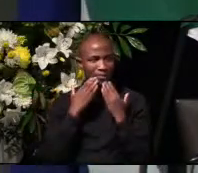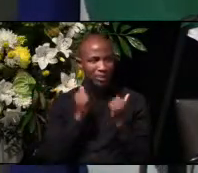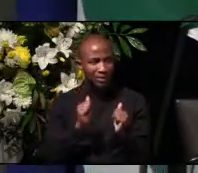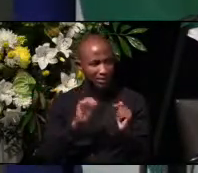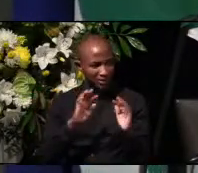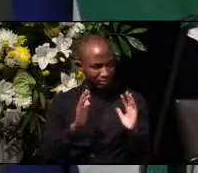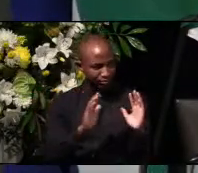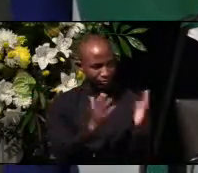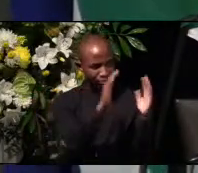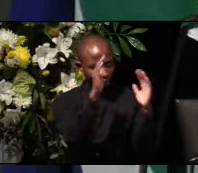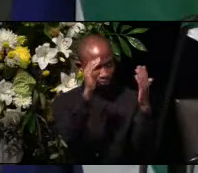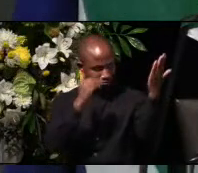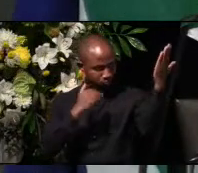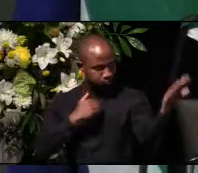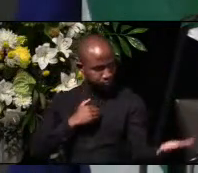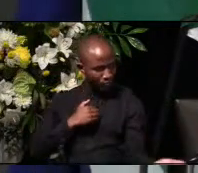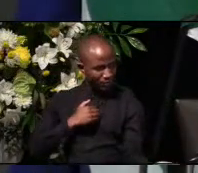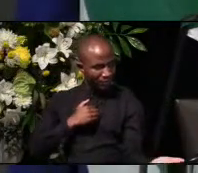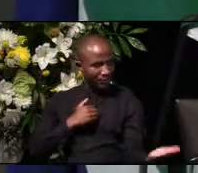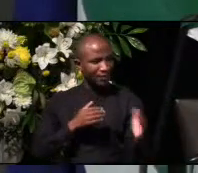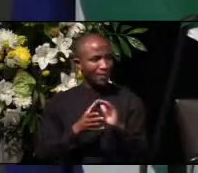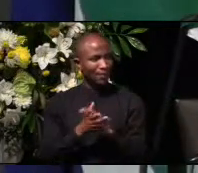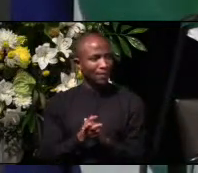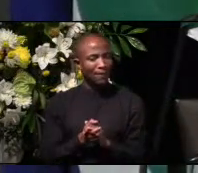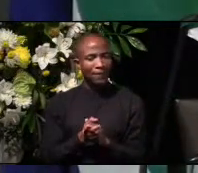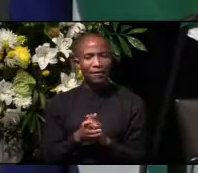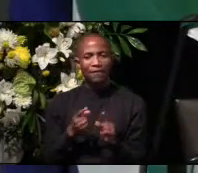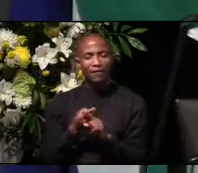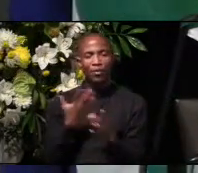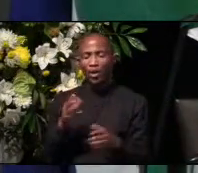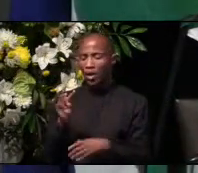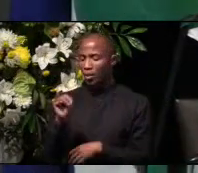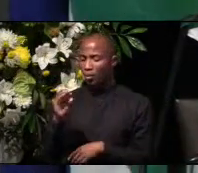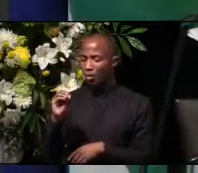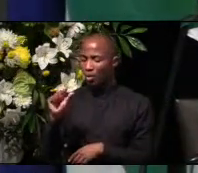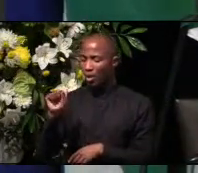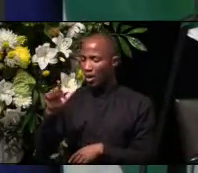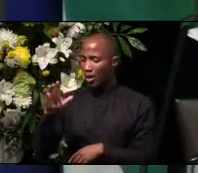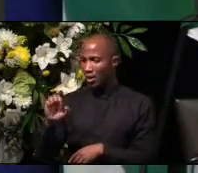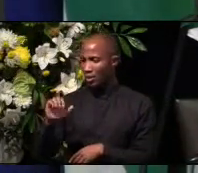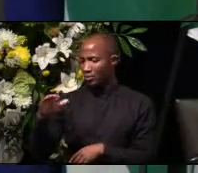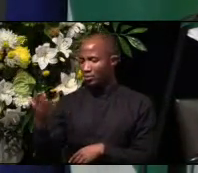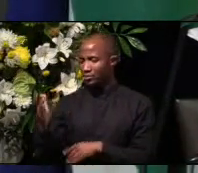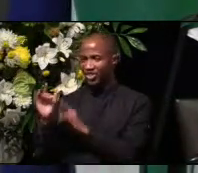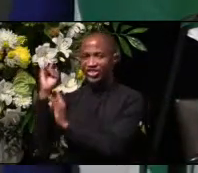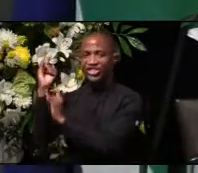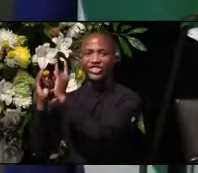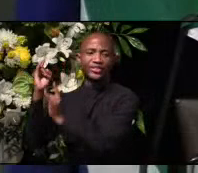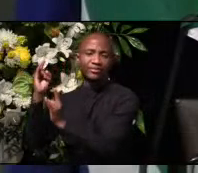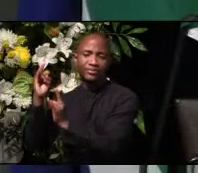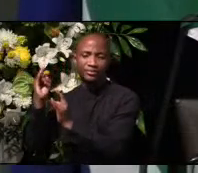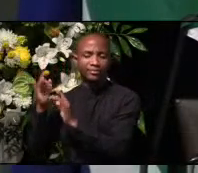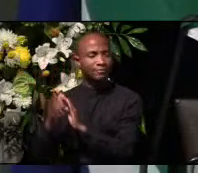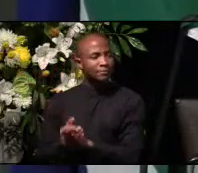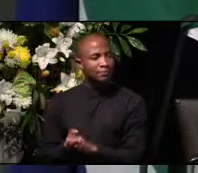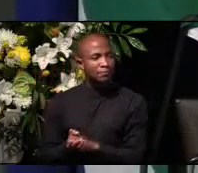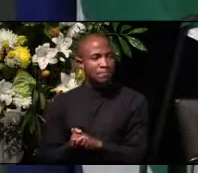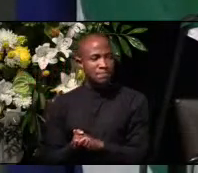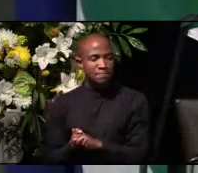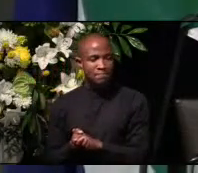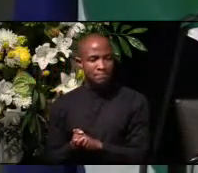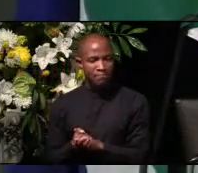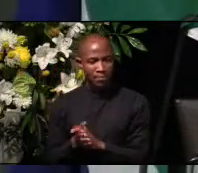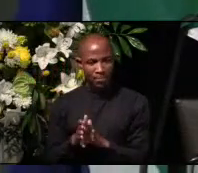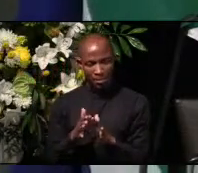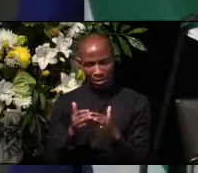complete peace there she is from mogale City comrade peace we're now going